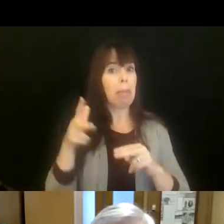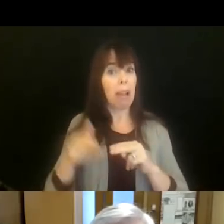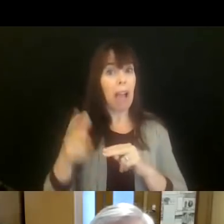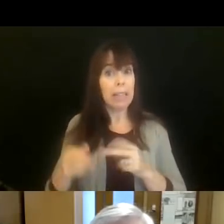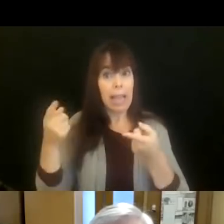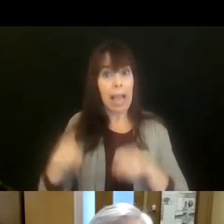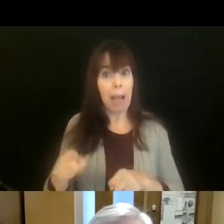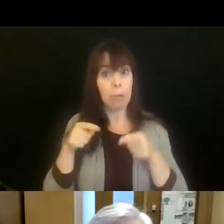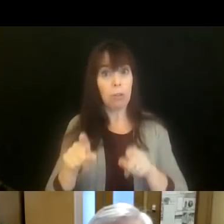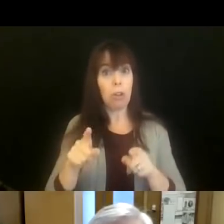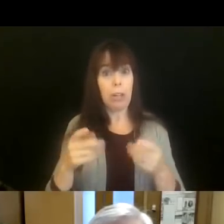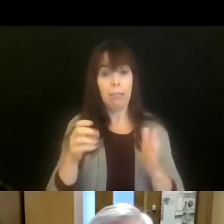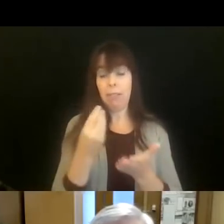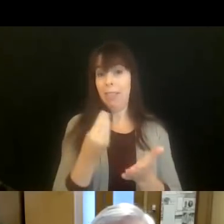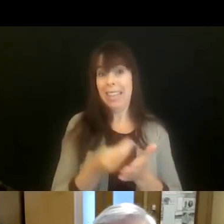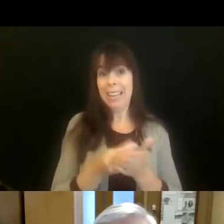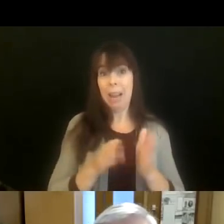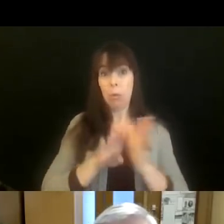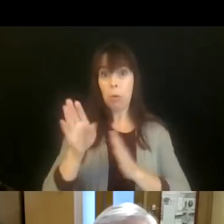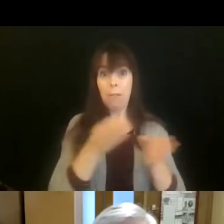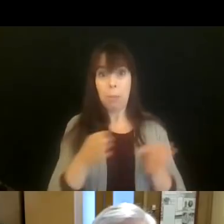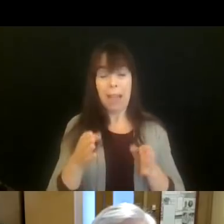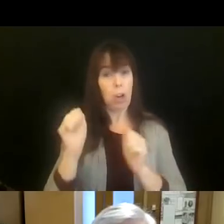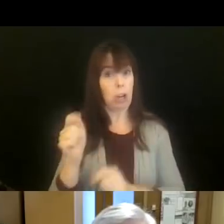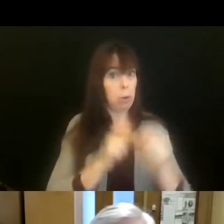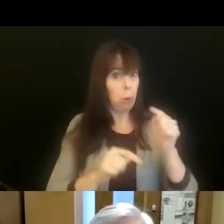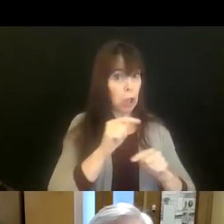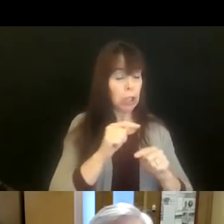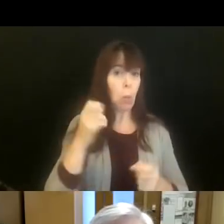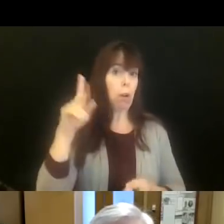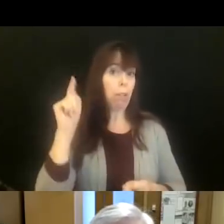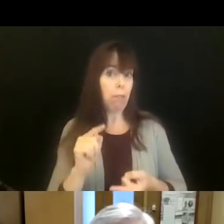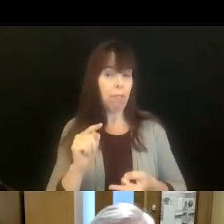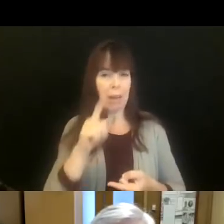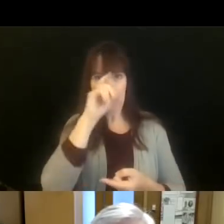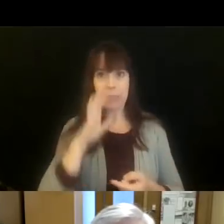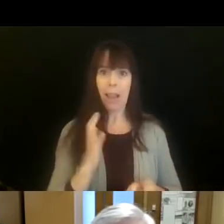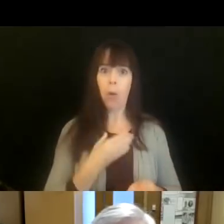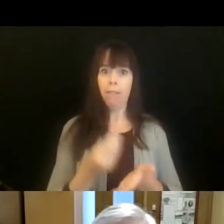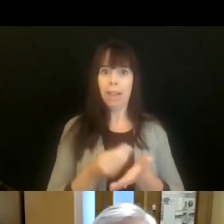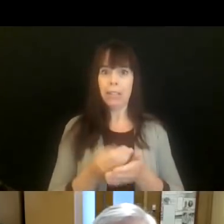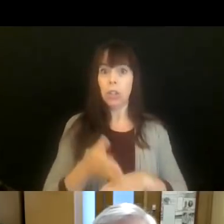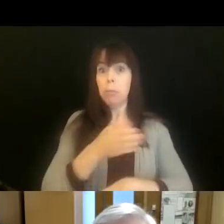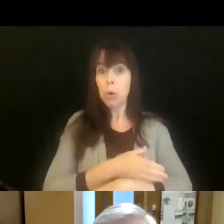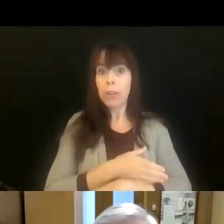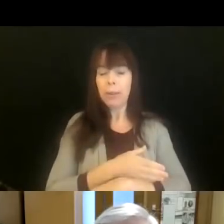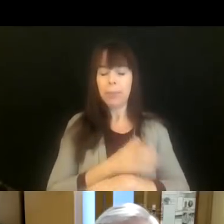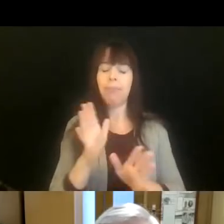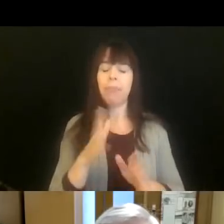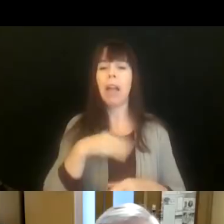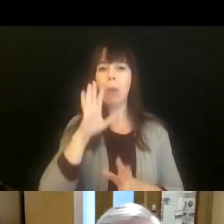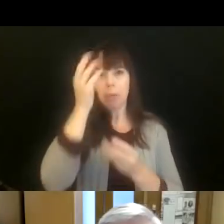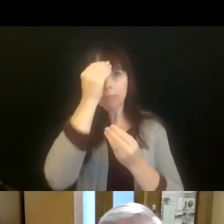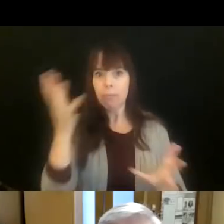during the economic recovery plan might be reversed or relaxed based on our improving finances. Let me assure